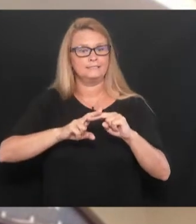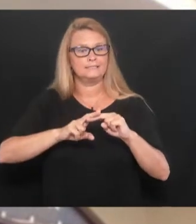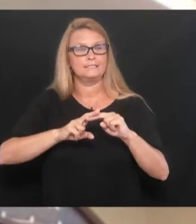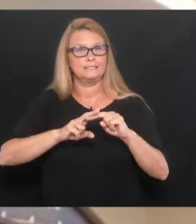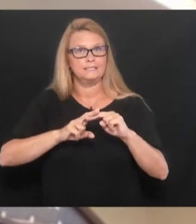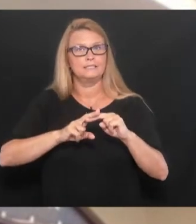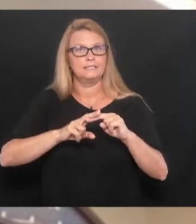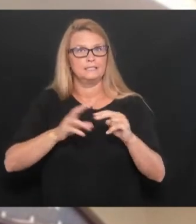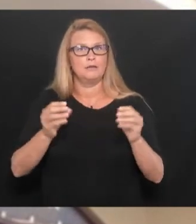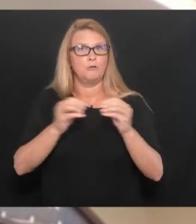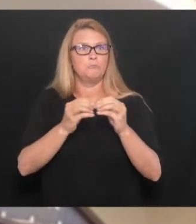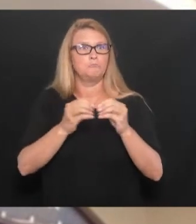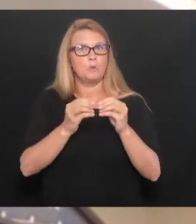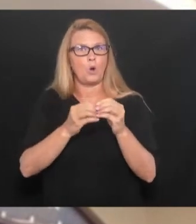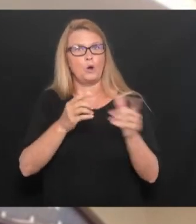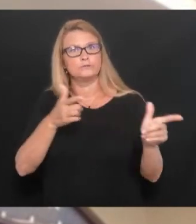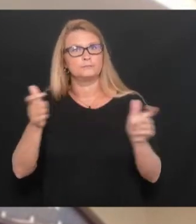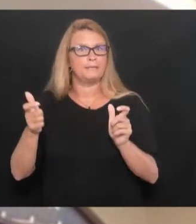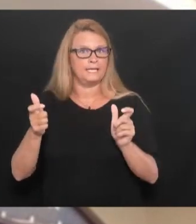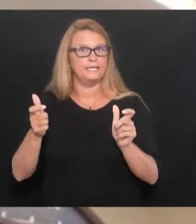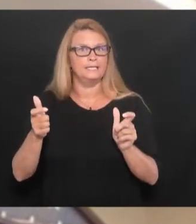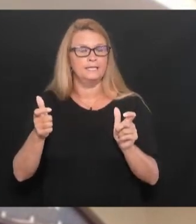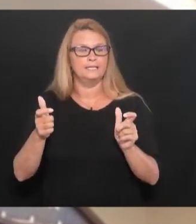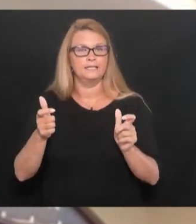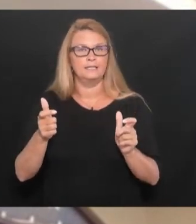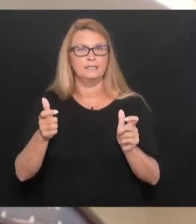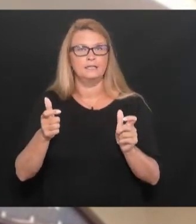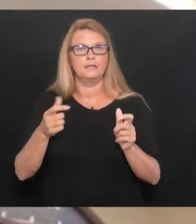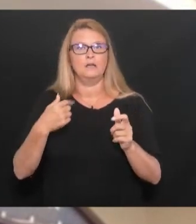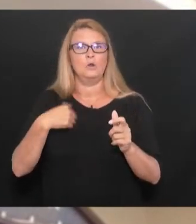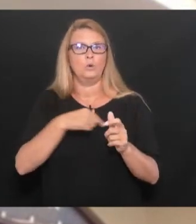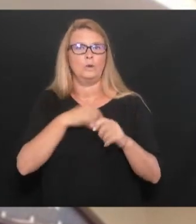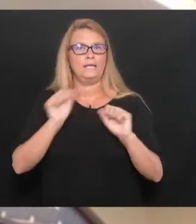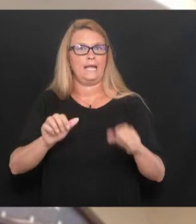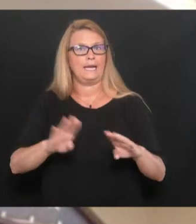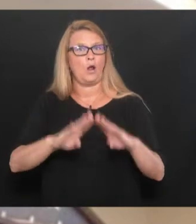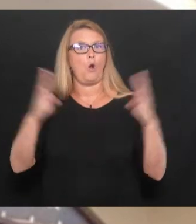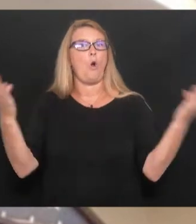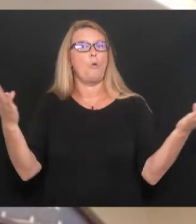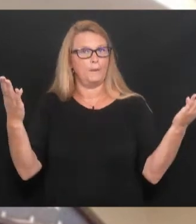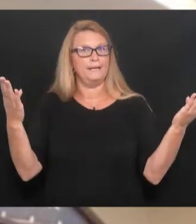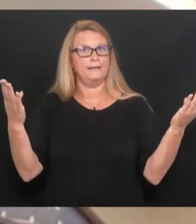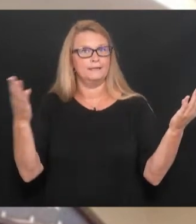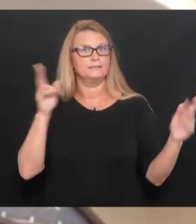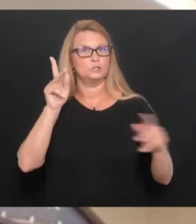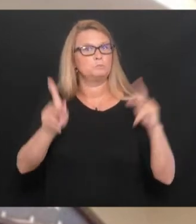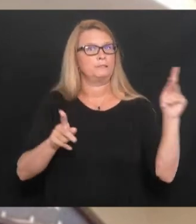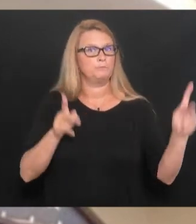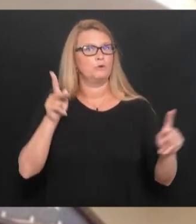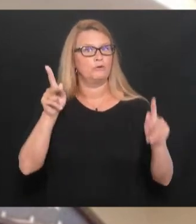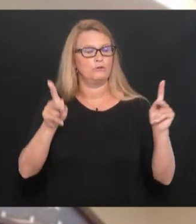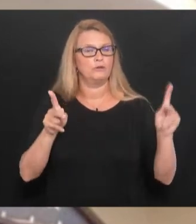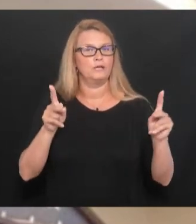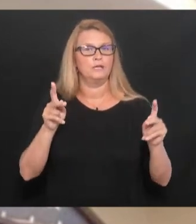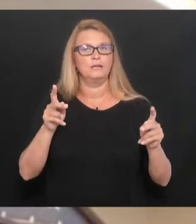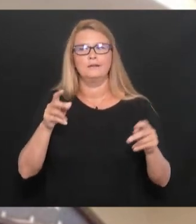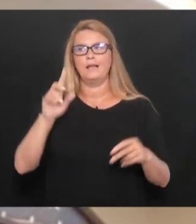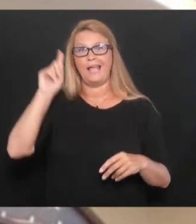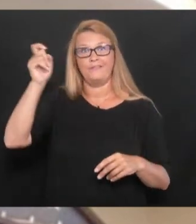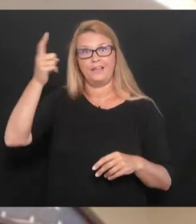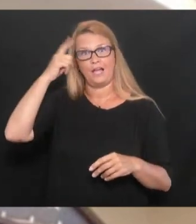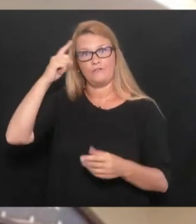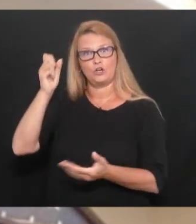will accelerate. The good news is, as part of our initiative early on that the governor authorized us to do